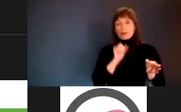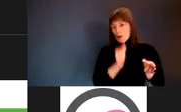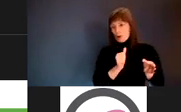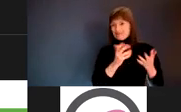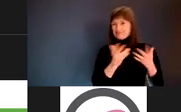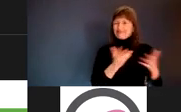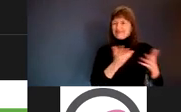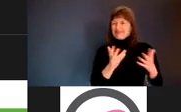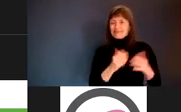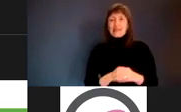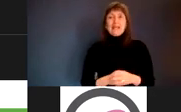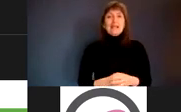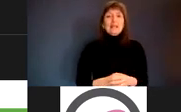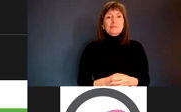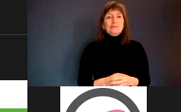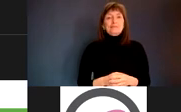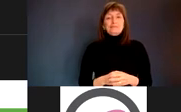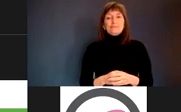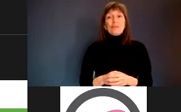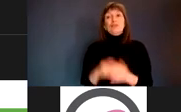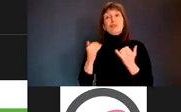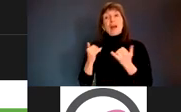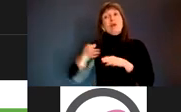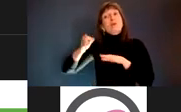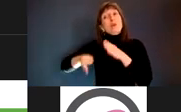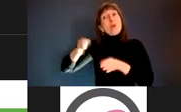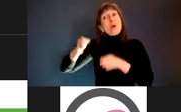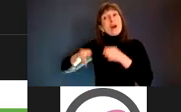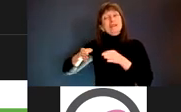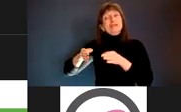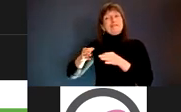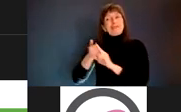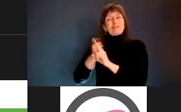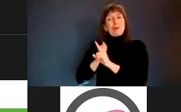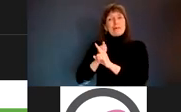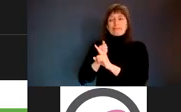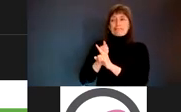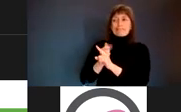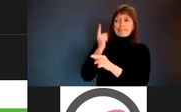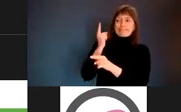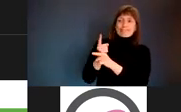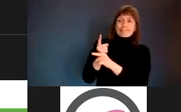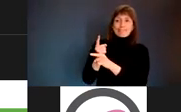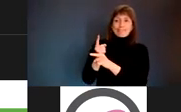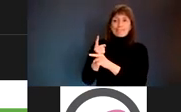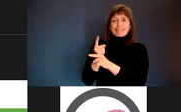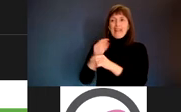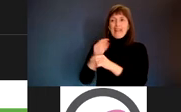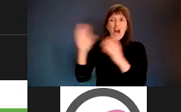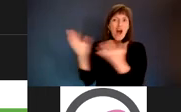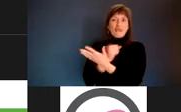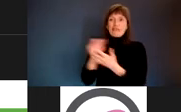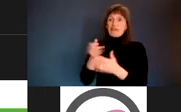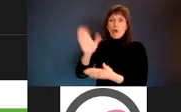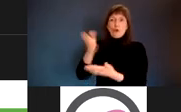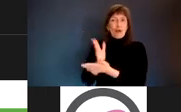from that global competency piece to recognize the fact that, again, it has to be more about decision specific and